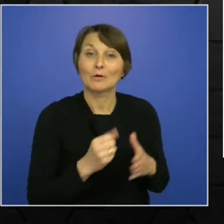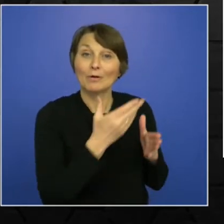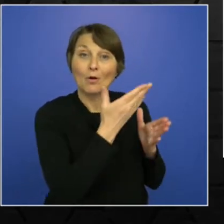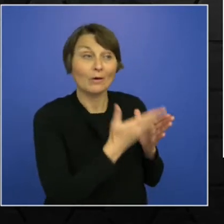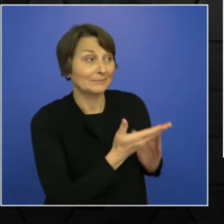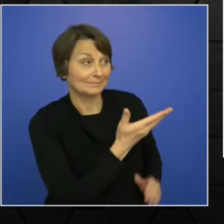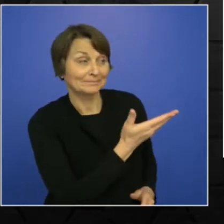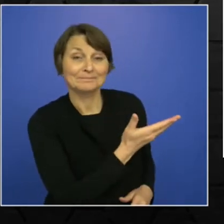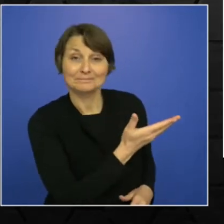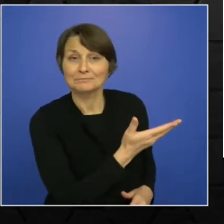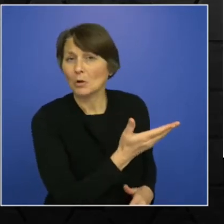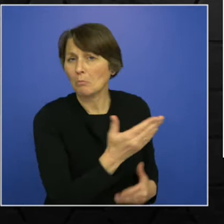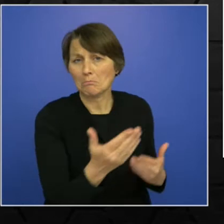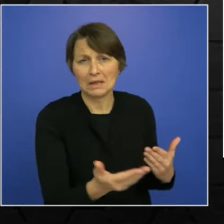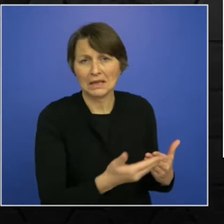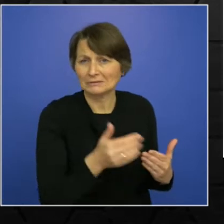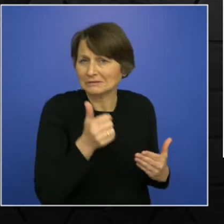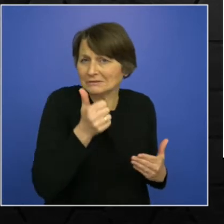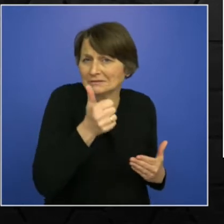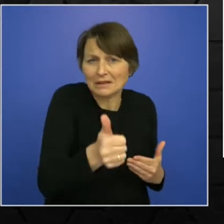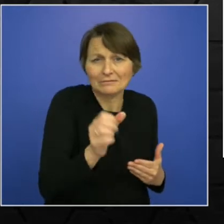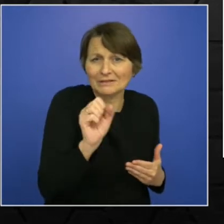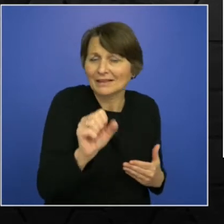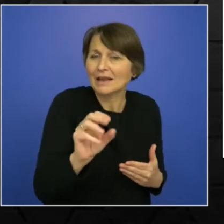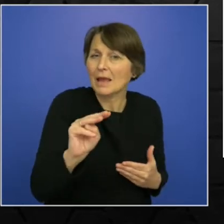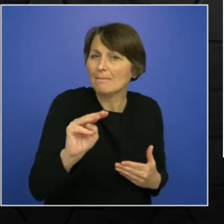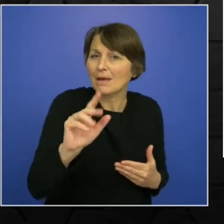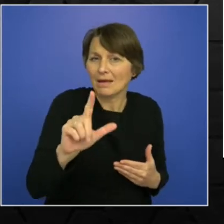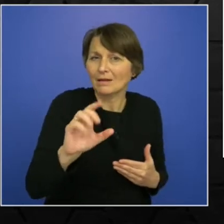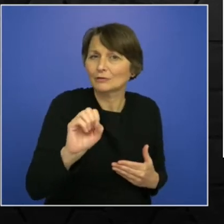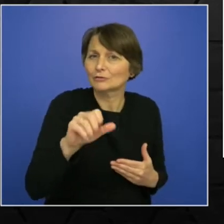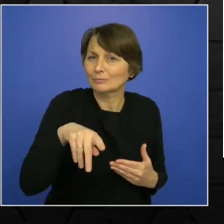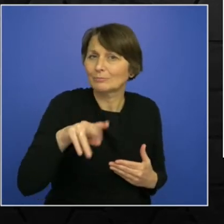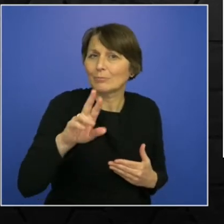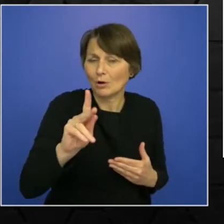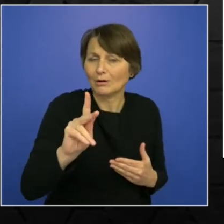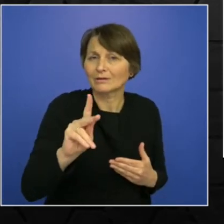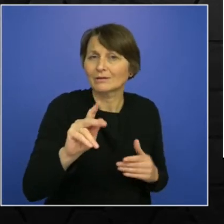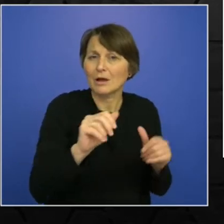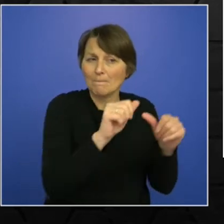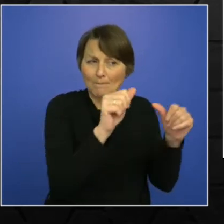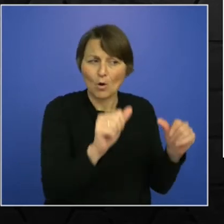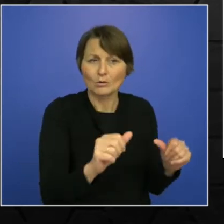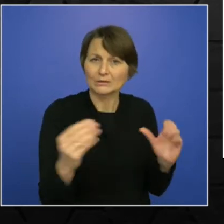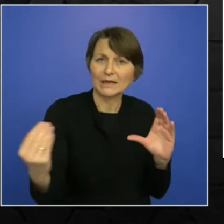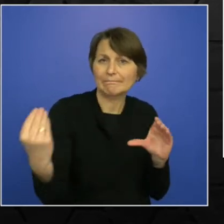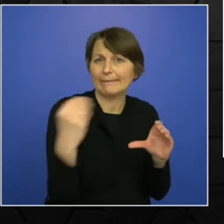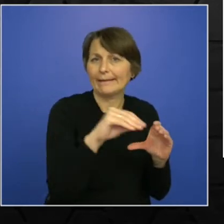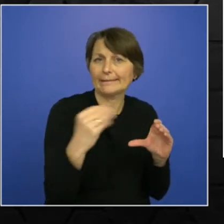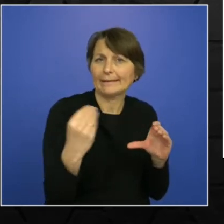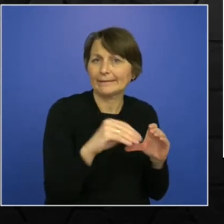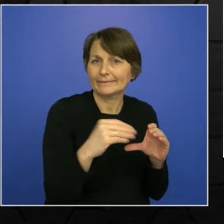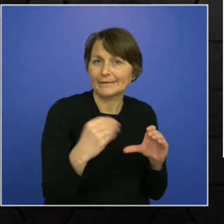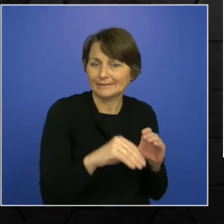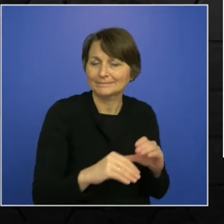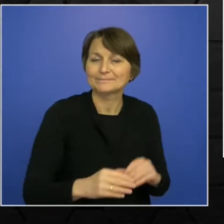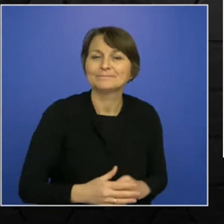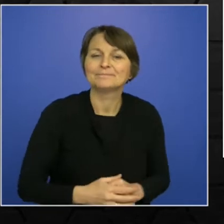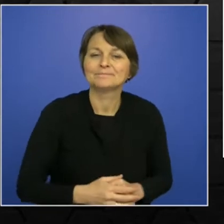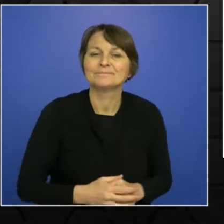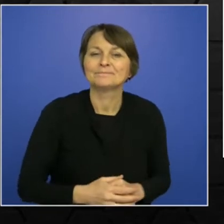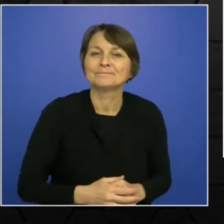easily embed into your ML Spark ML models. Okay, and then of course, like because Spark